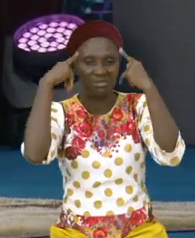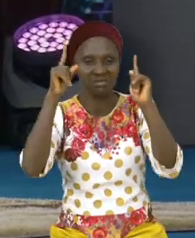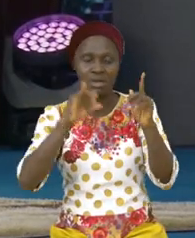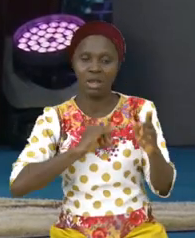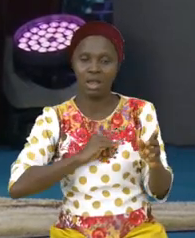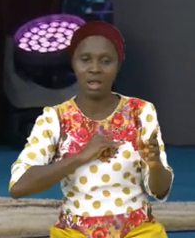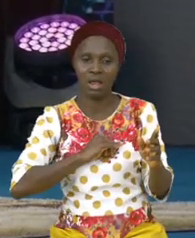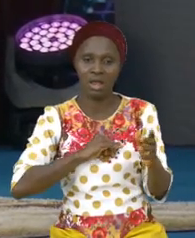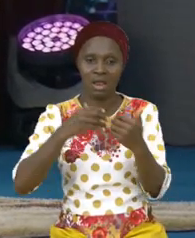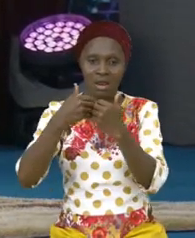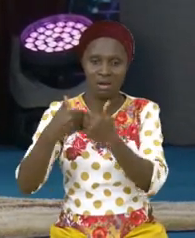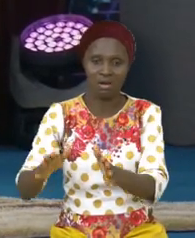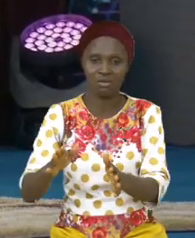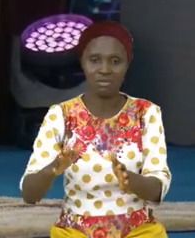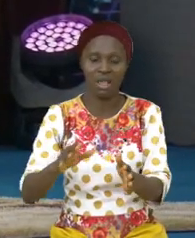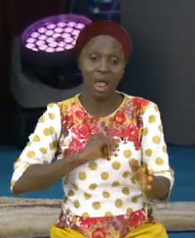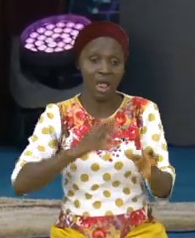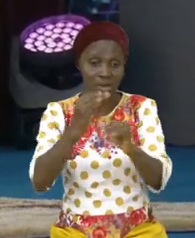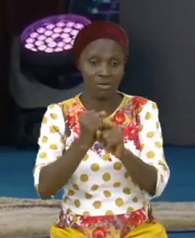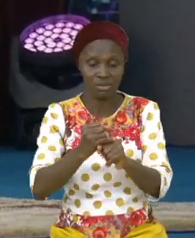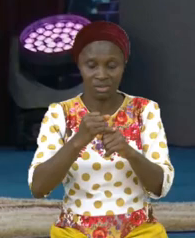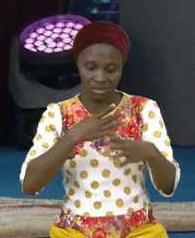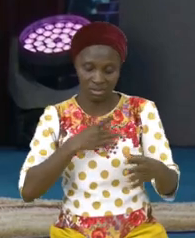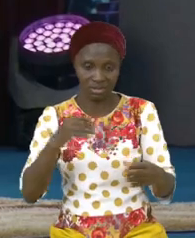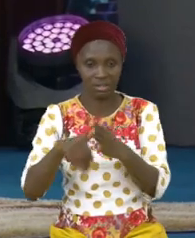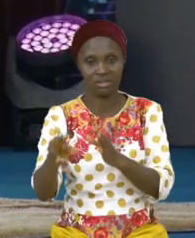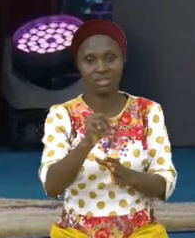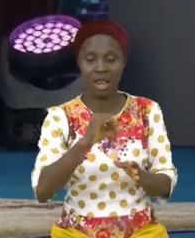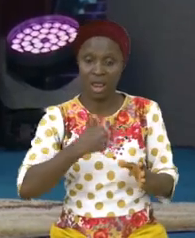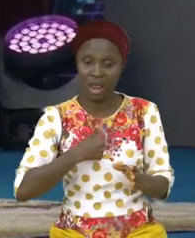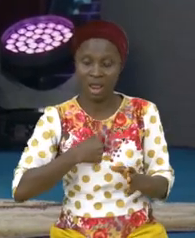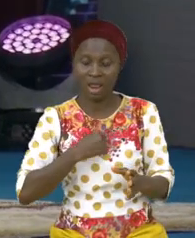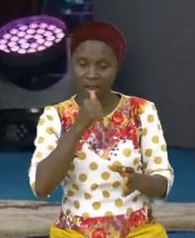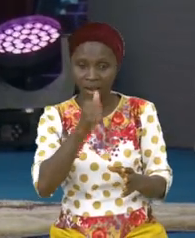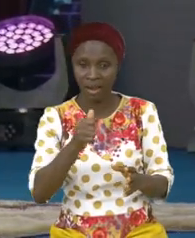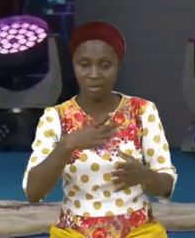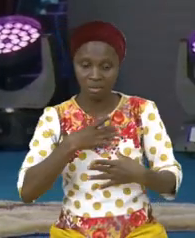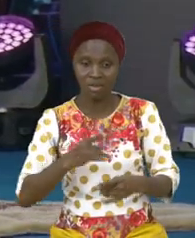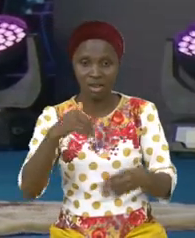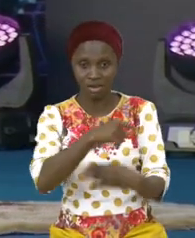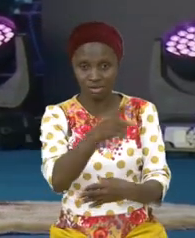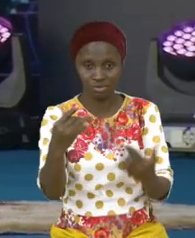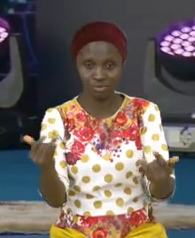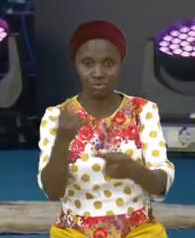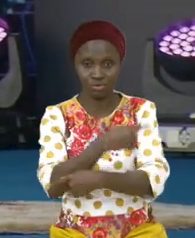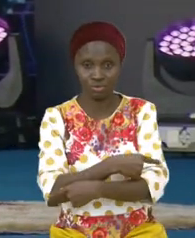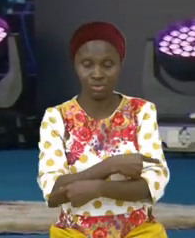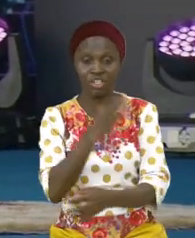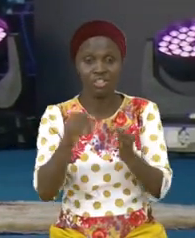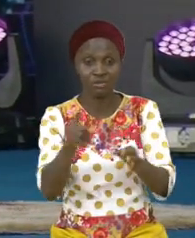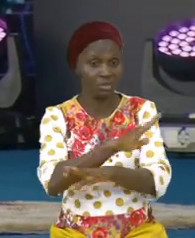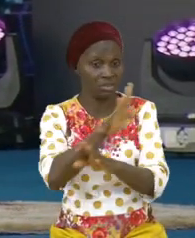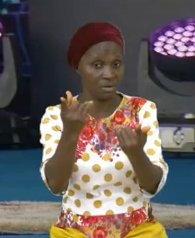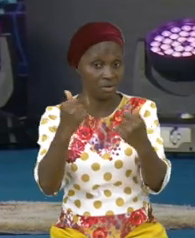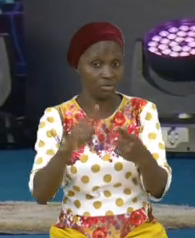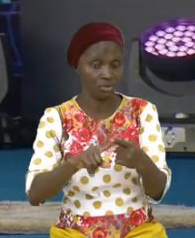am interested in you today. And if you have not ever been in a meeting like this,